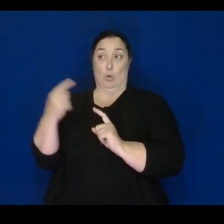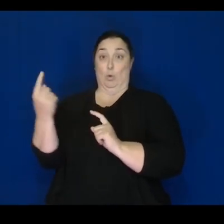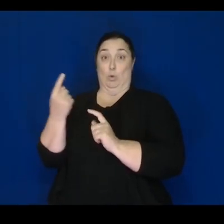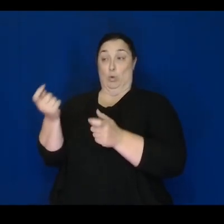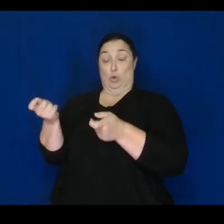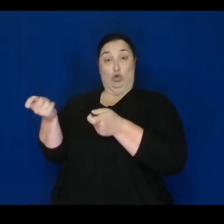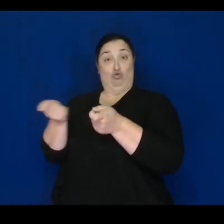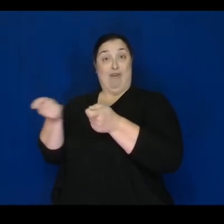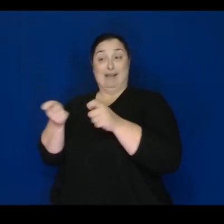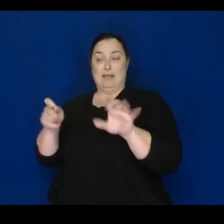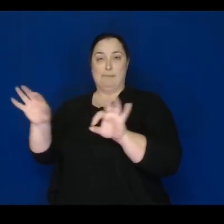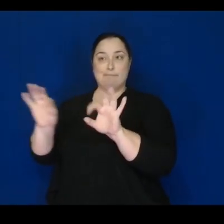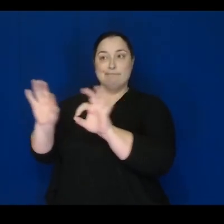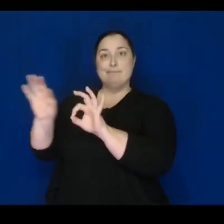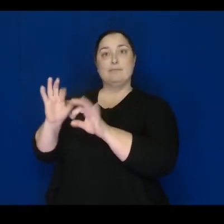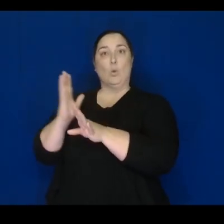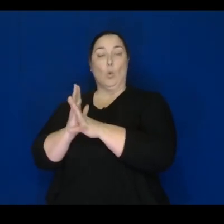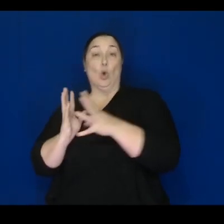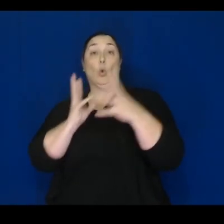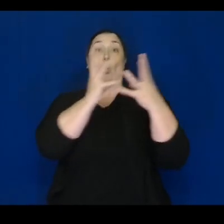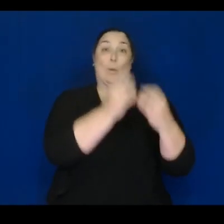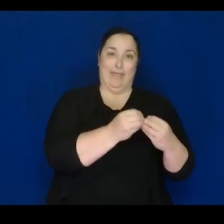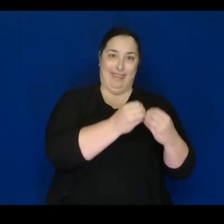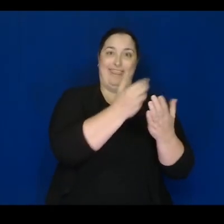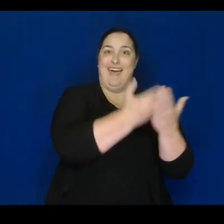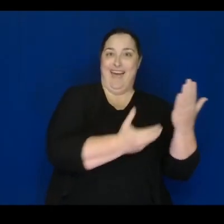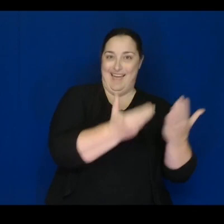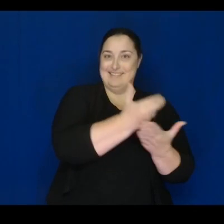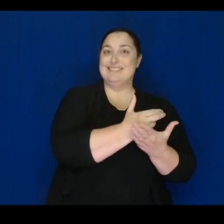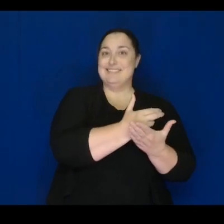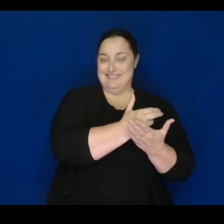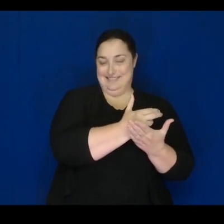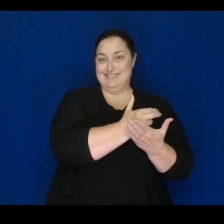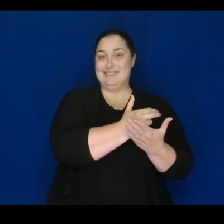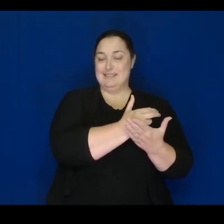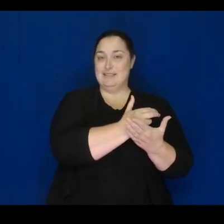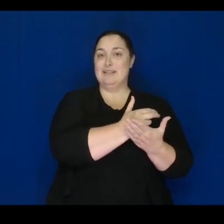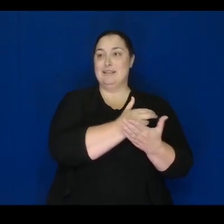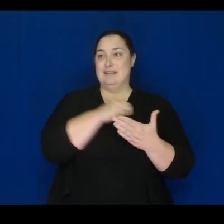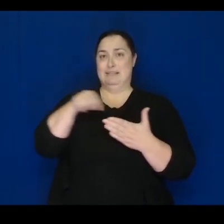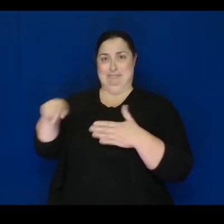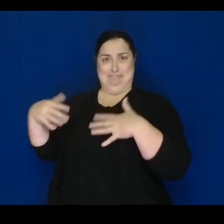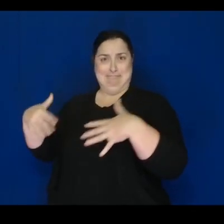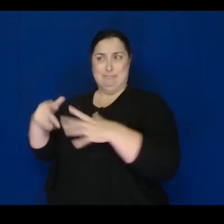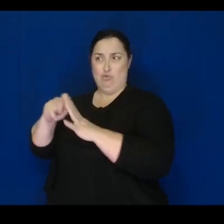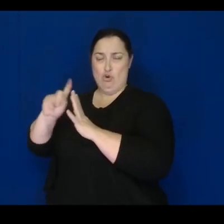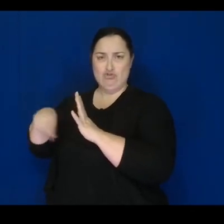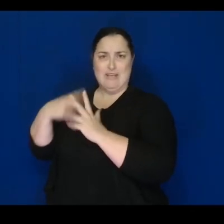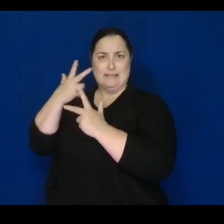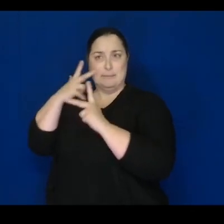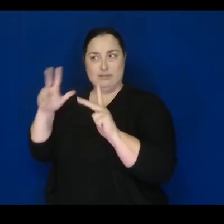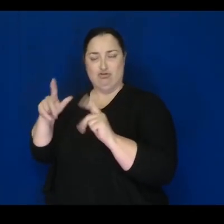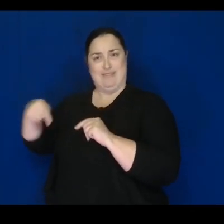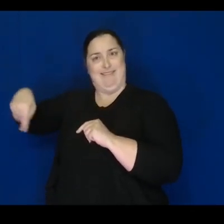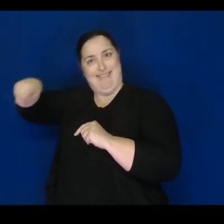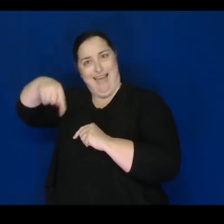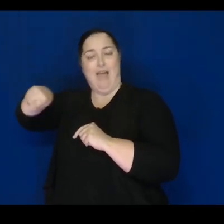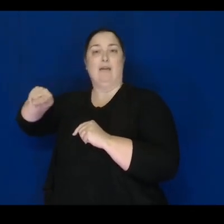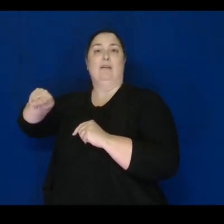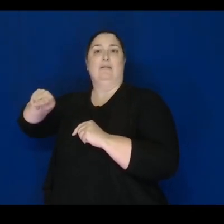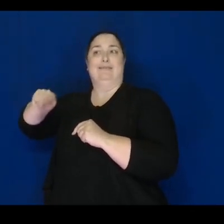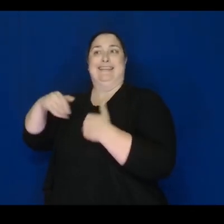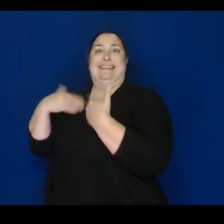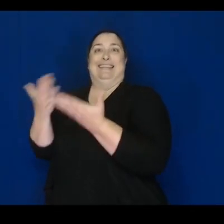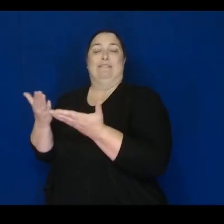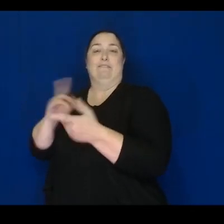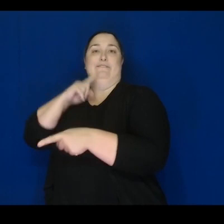Nations curators who are working with mob, who are working on amazing projects and exhibitions. So to hear their voices too, and